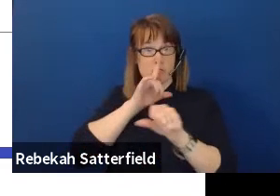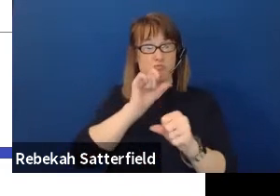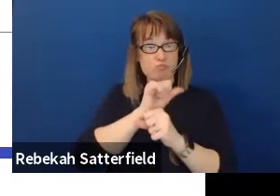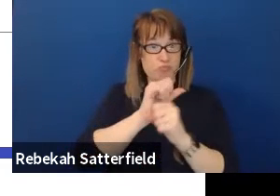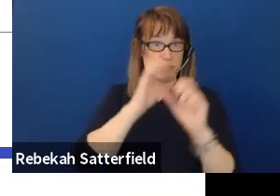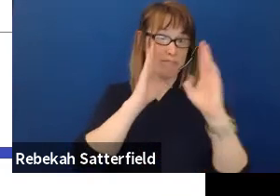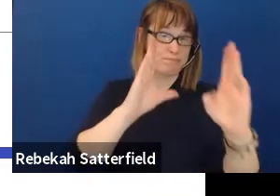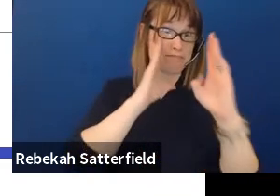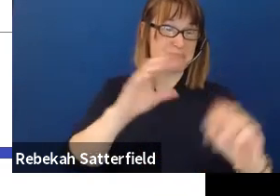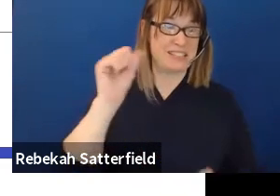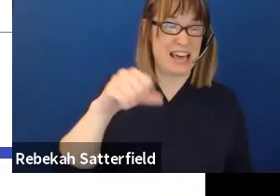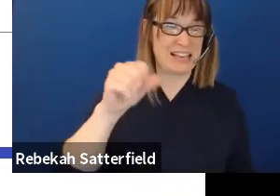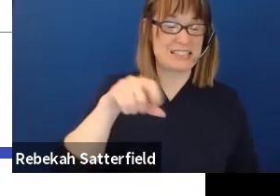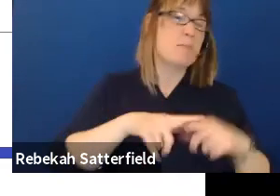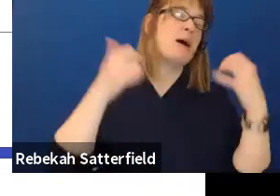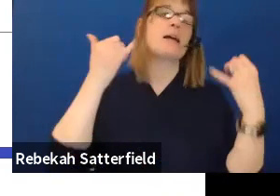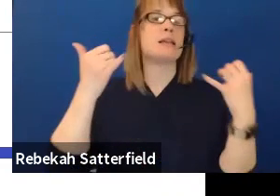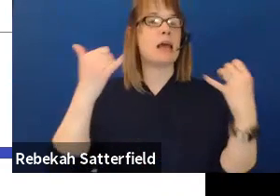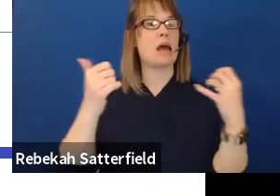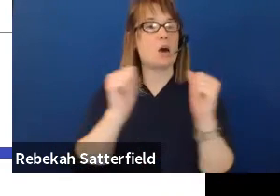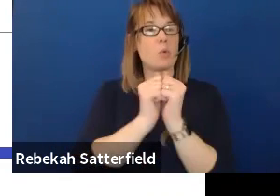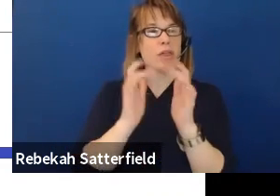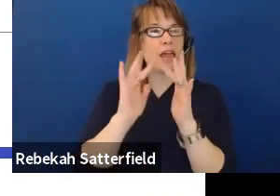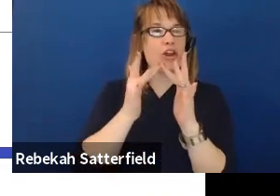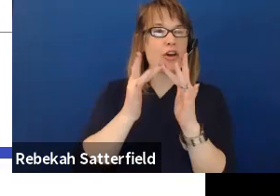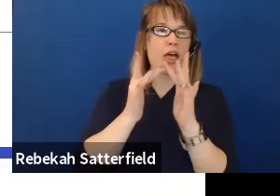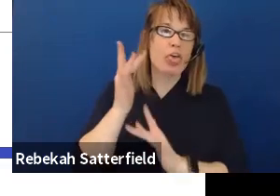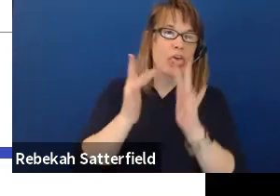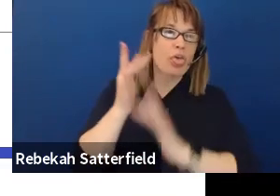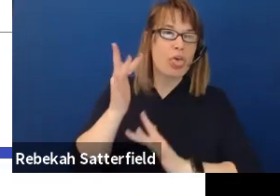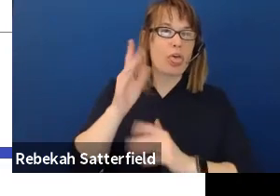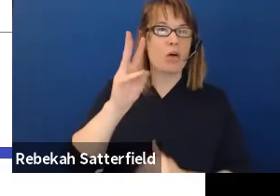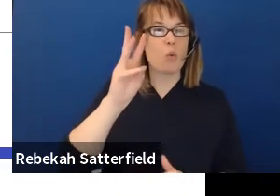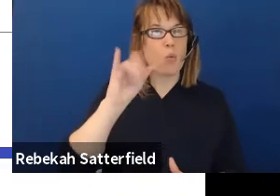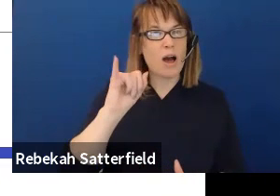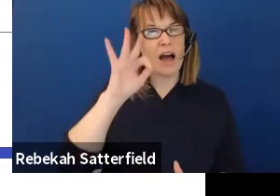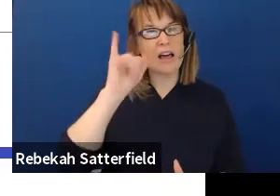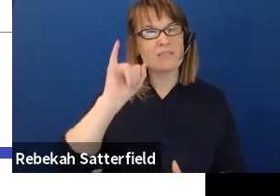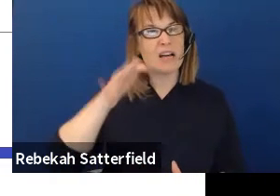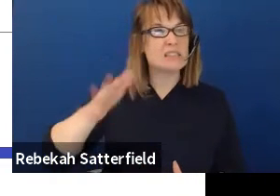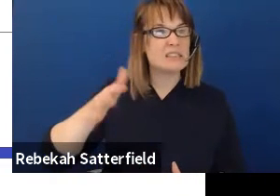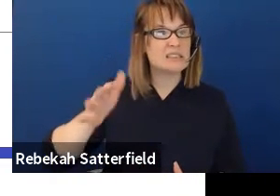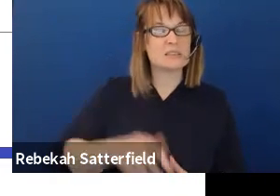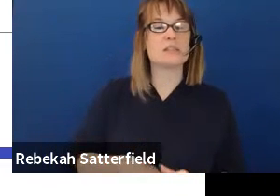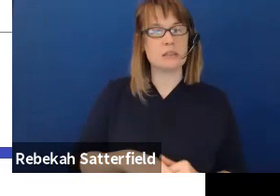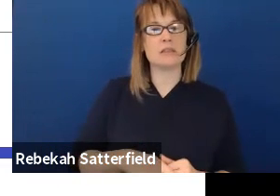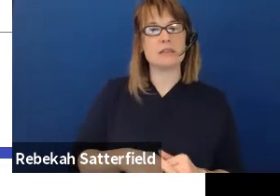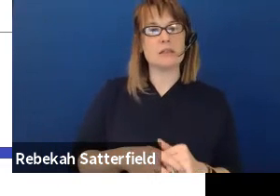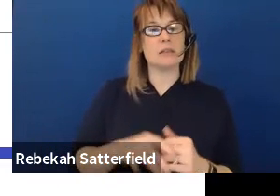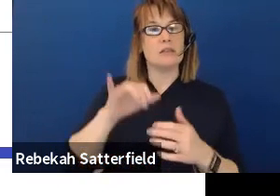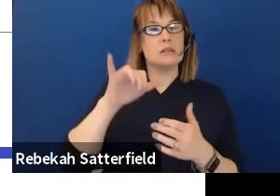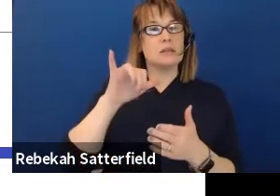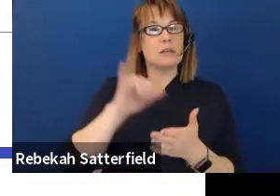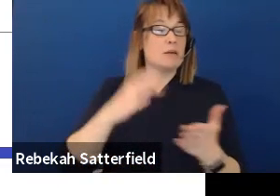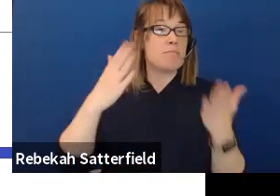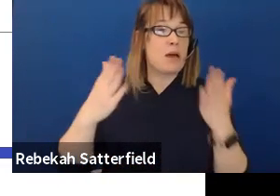However, in this day and age with Wi-Fi connections that can be weak, and part of the provider, maybe the